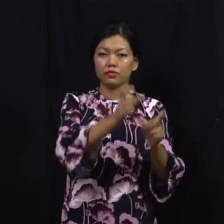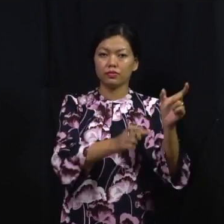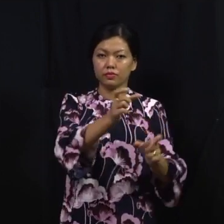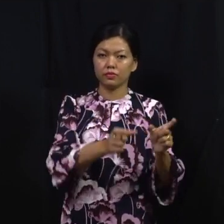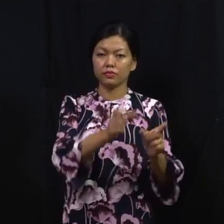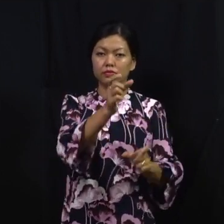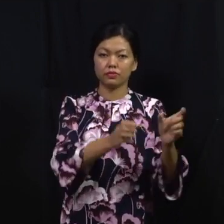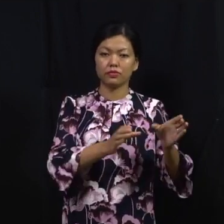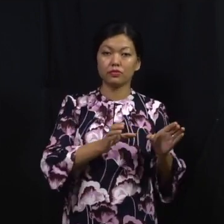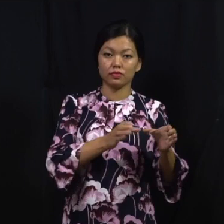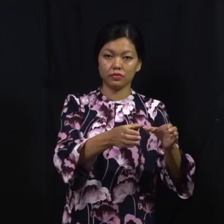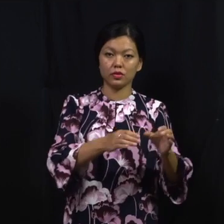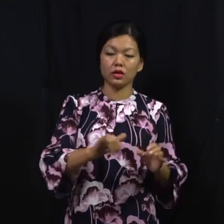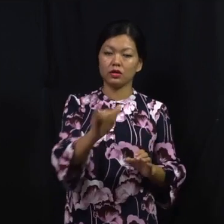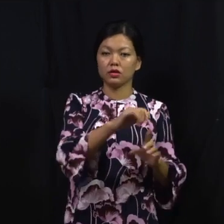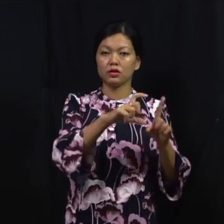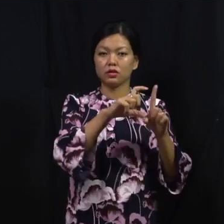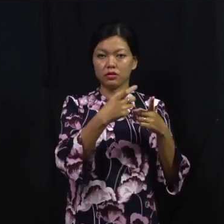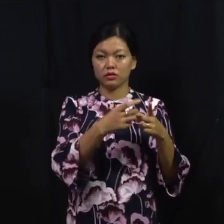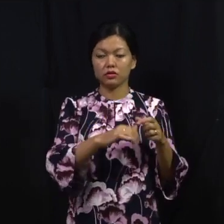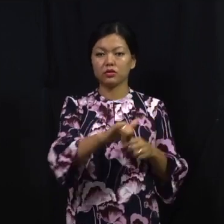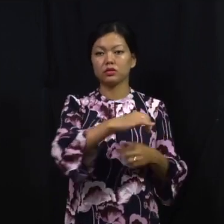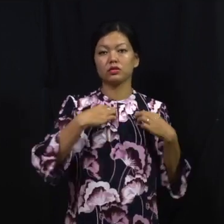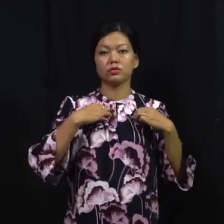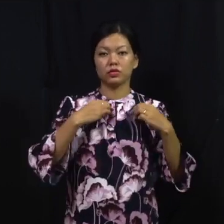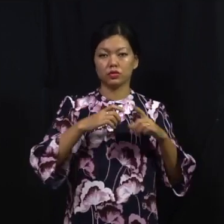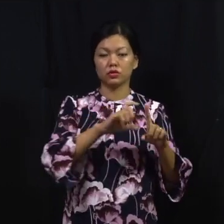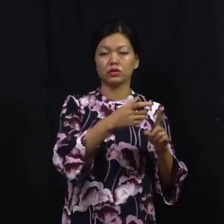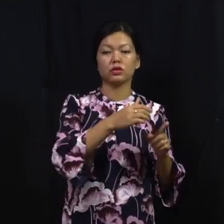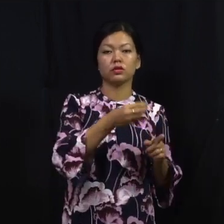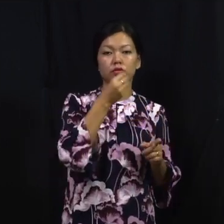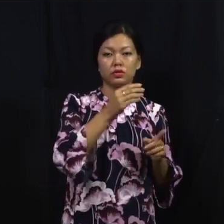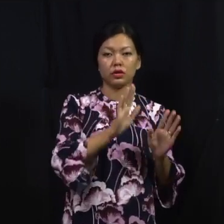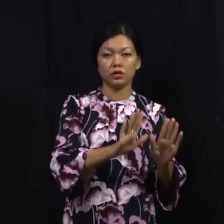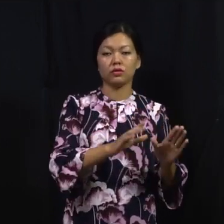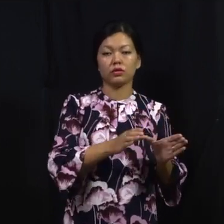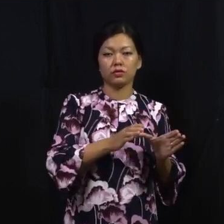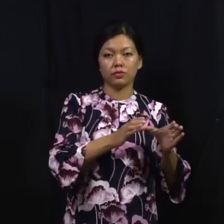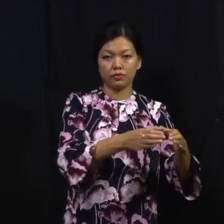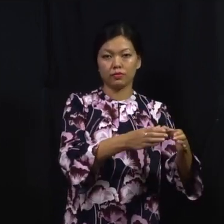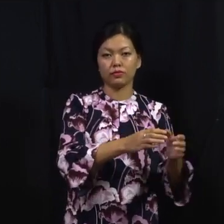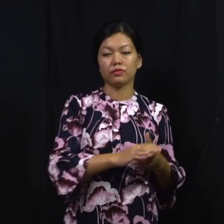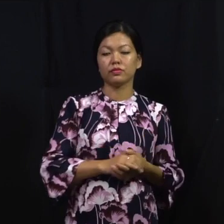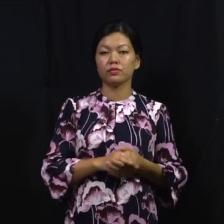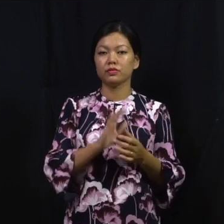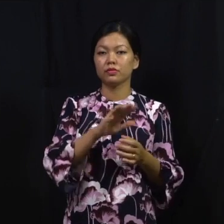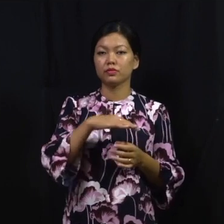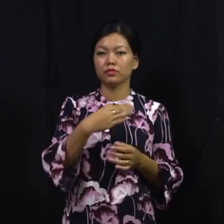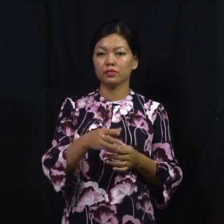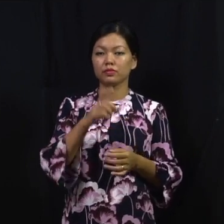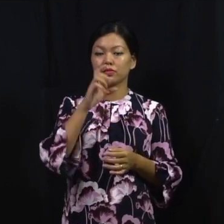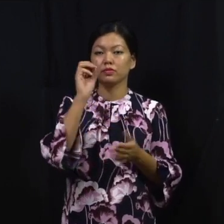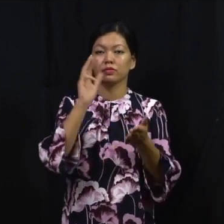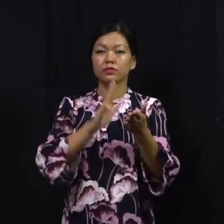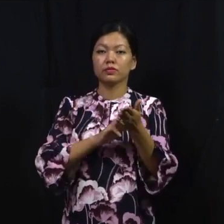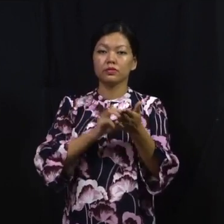those people who have common feeling is coming under the ethnic unity or ethnicity. Okay, later on, common